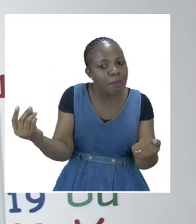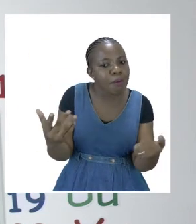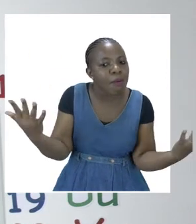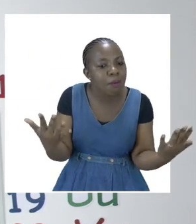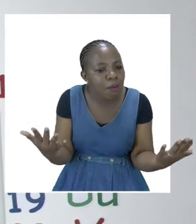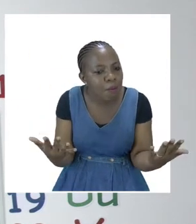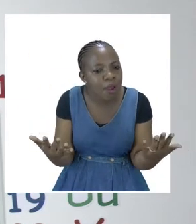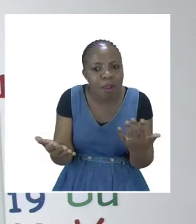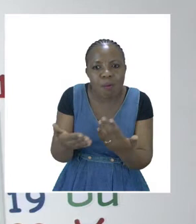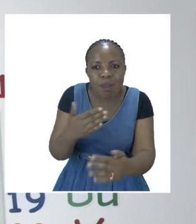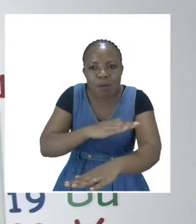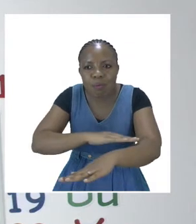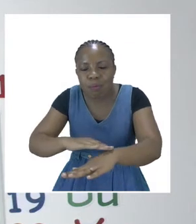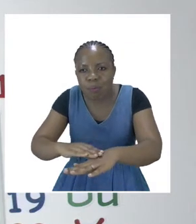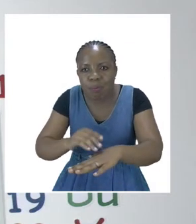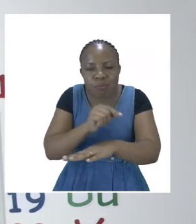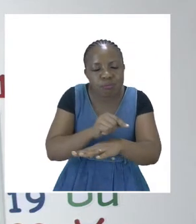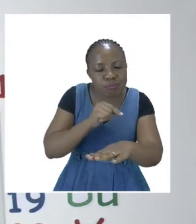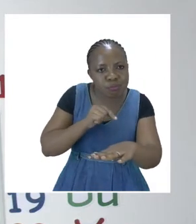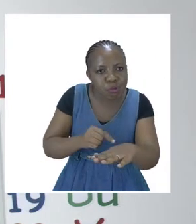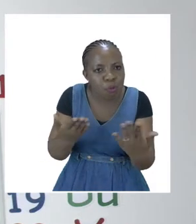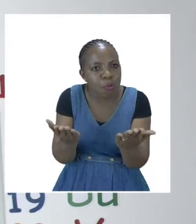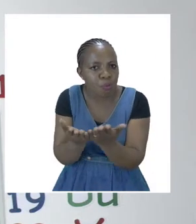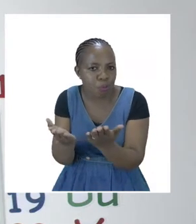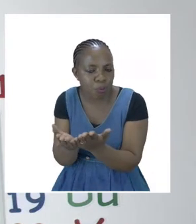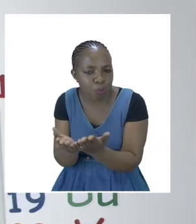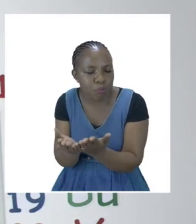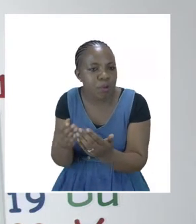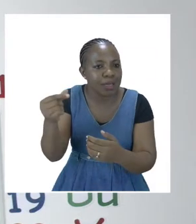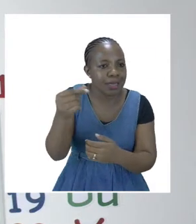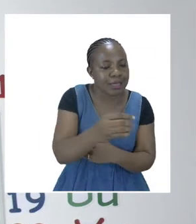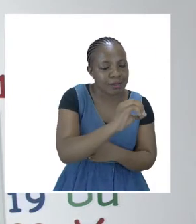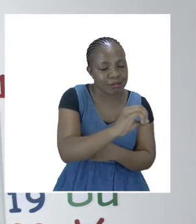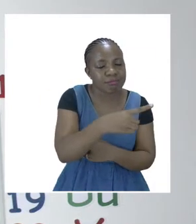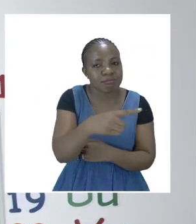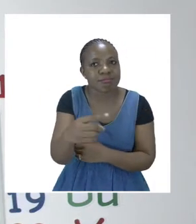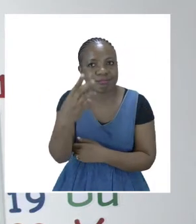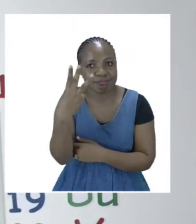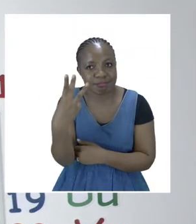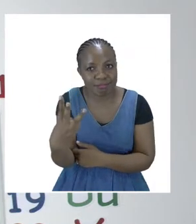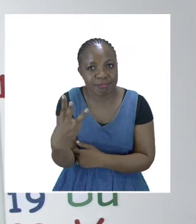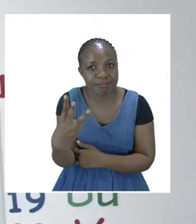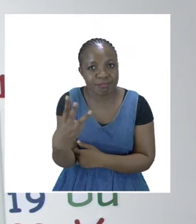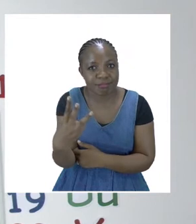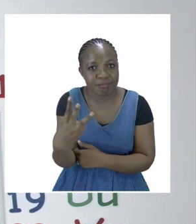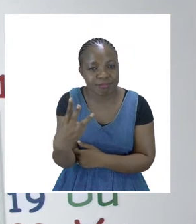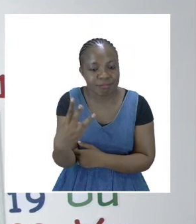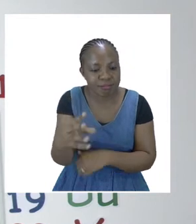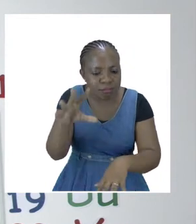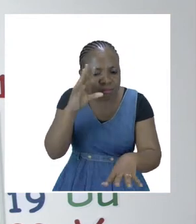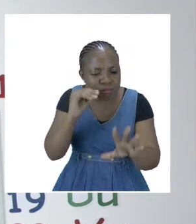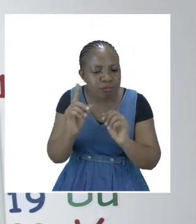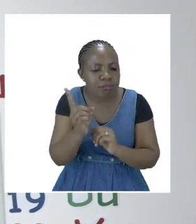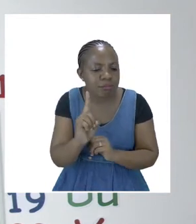to Thursday for pre-primary up until grade 3. The lessons are for listening